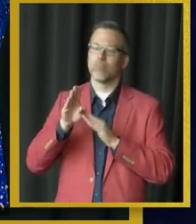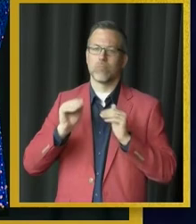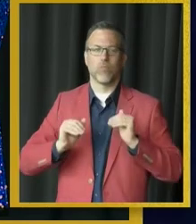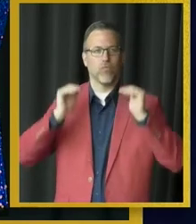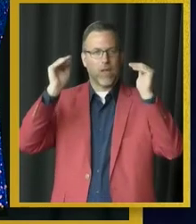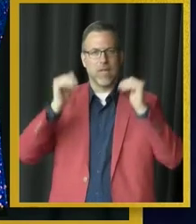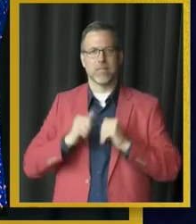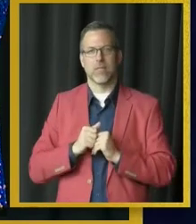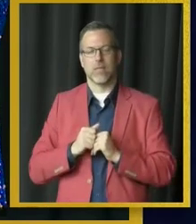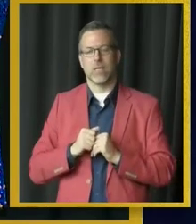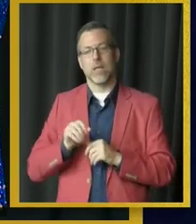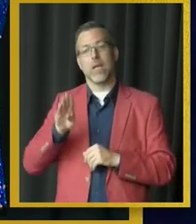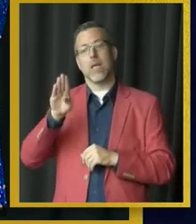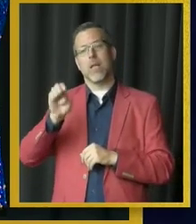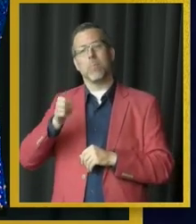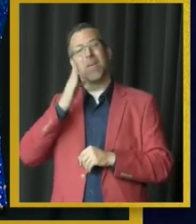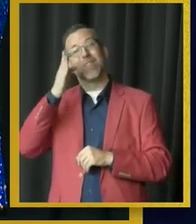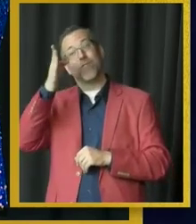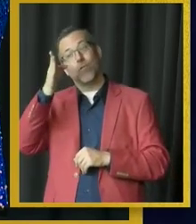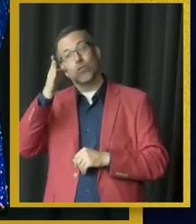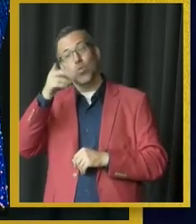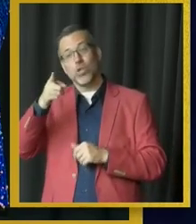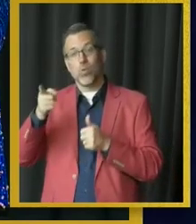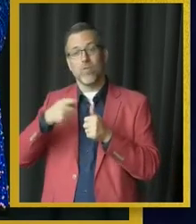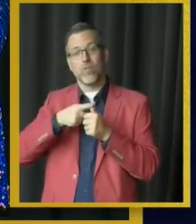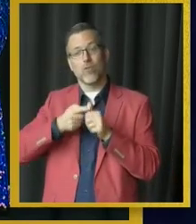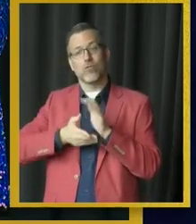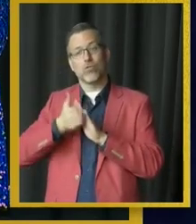future that you wished for when you first ran for office.